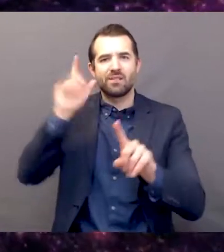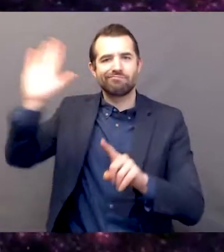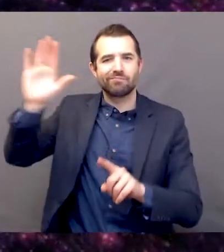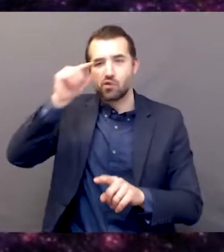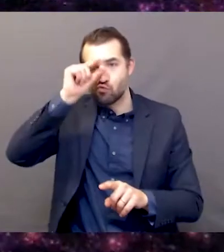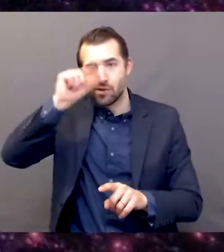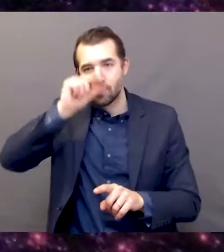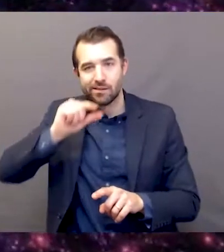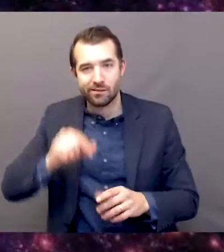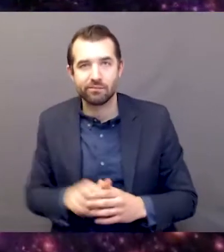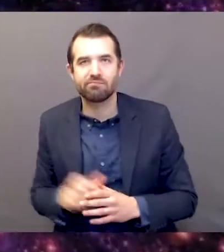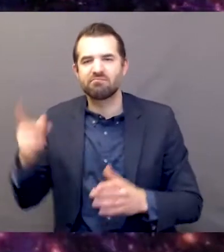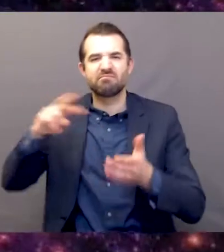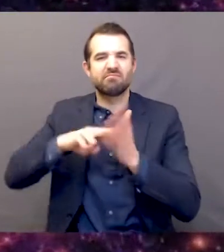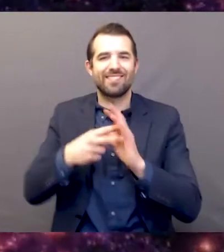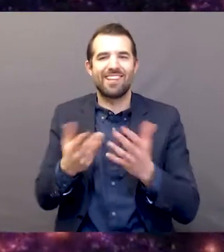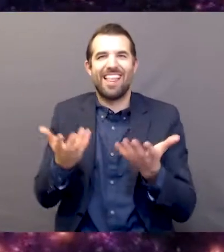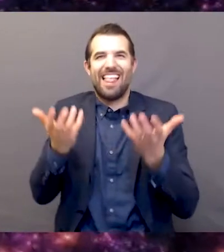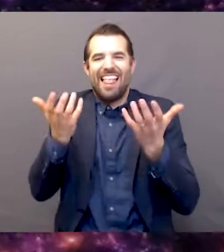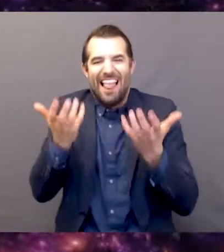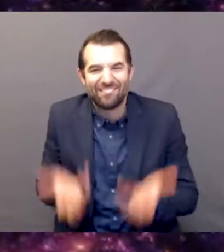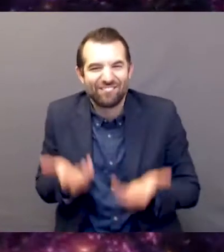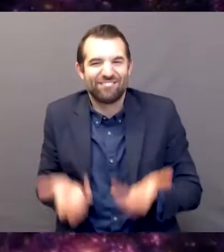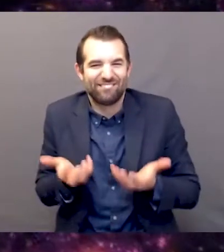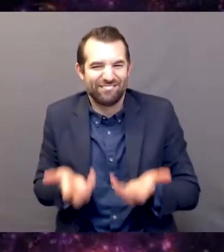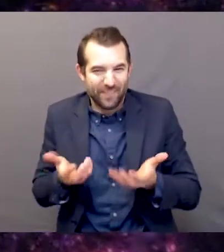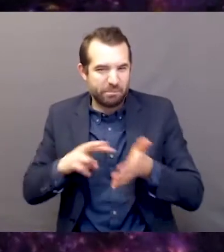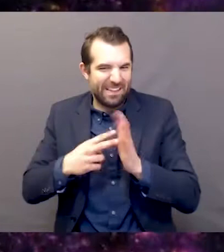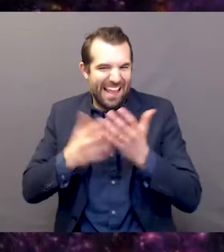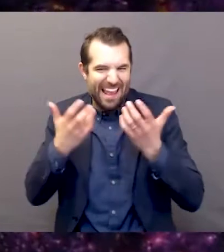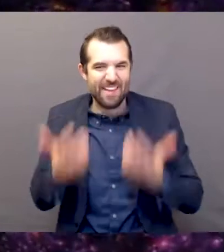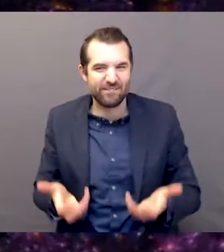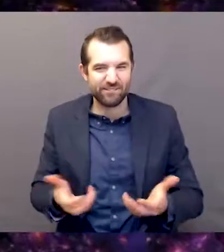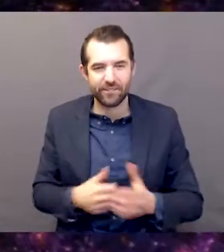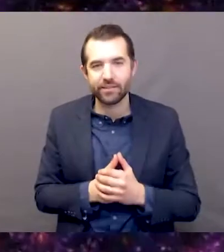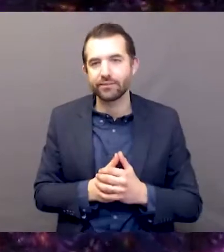heavy. Technically, baryons are any particles made from 3 of the fundamental particles called quarks.